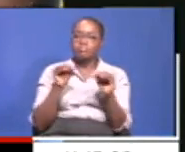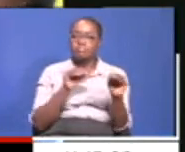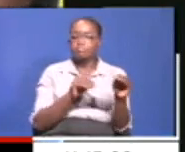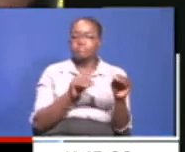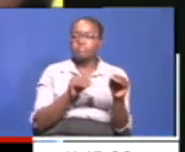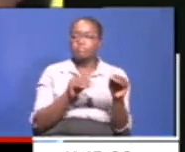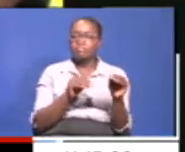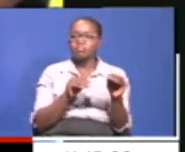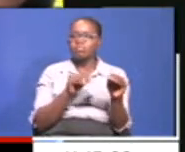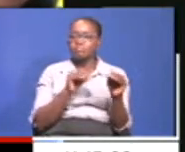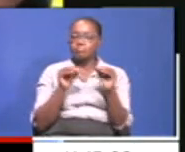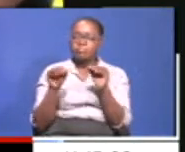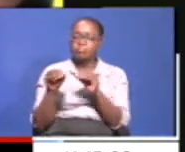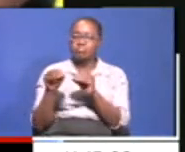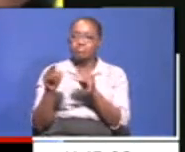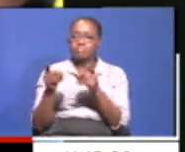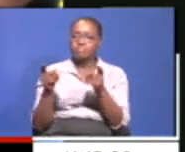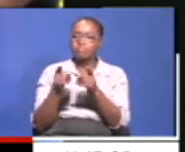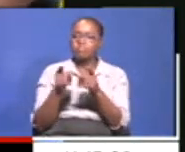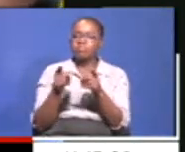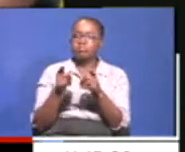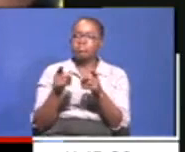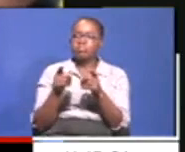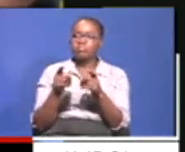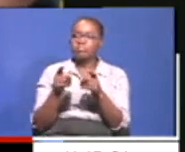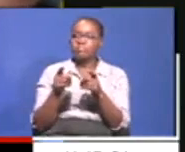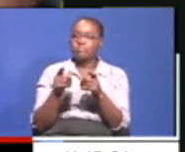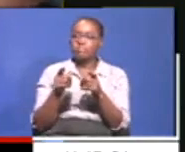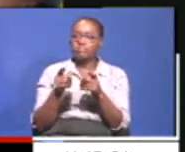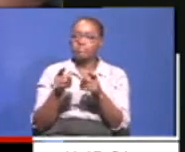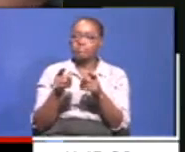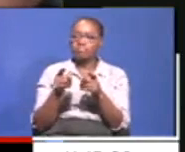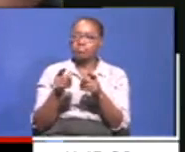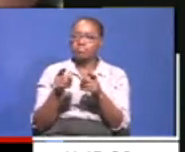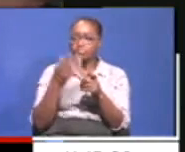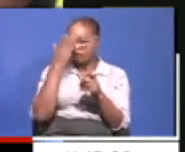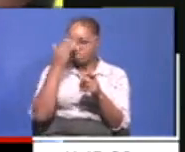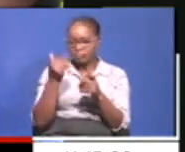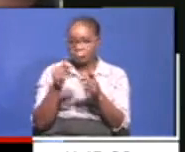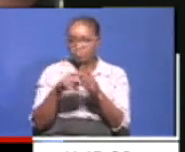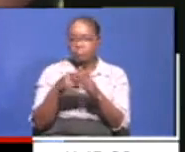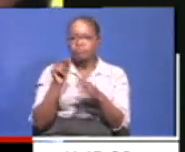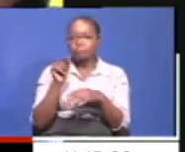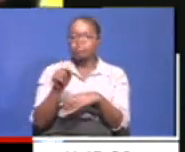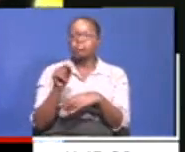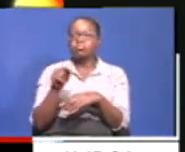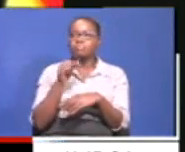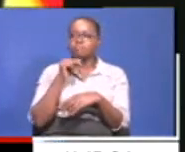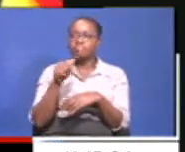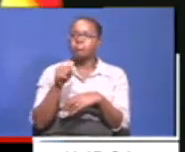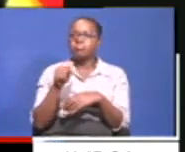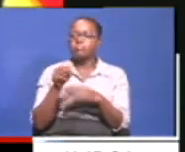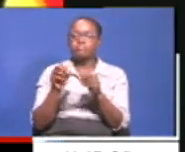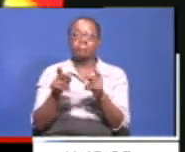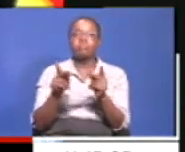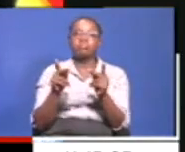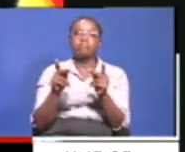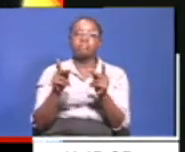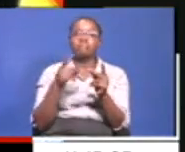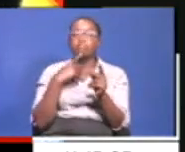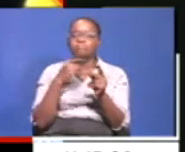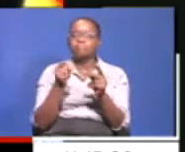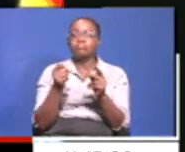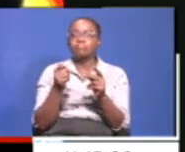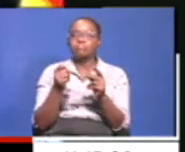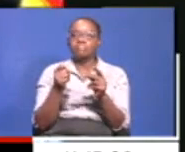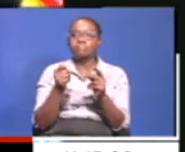they've been shortened. There's a route that has been shortened because of the start point, which is not that much okay. So from